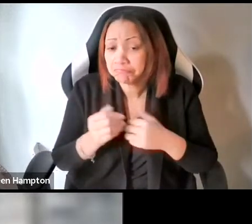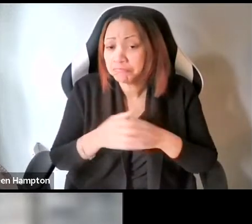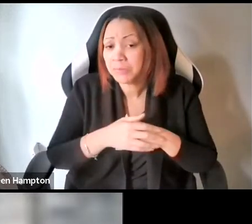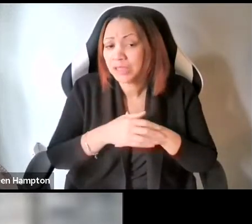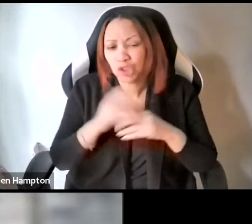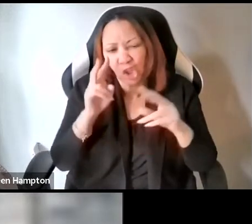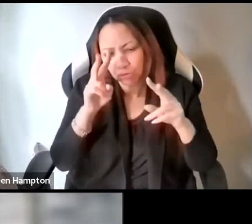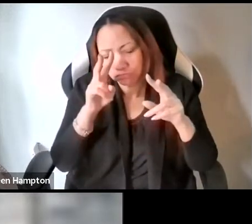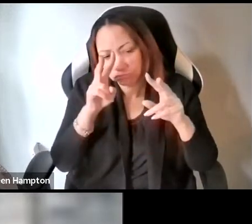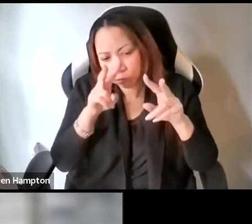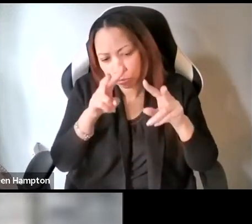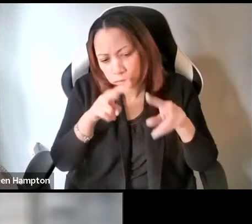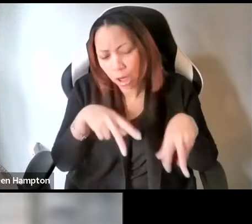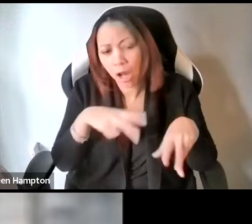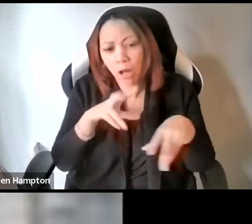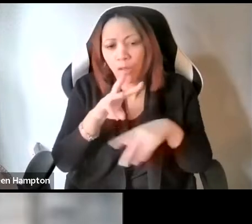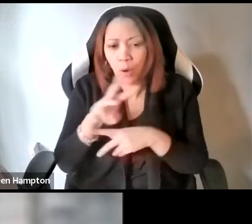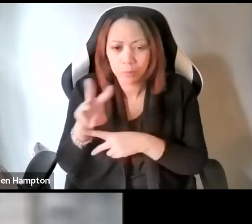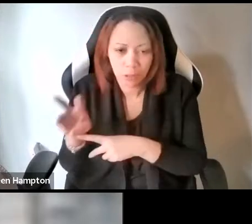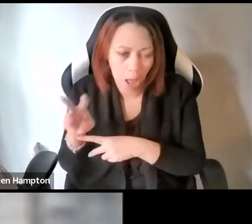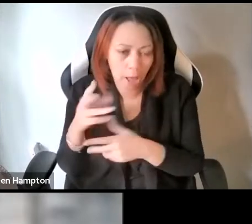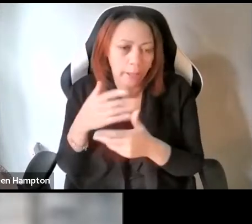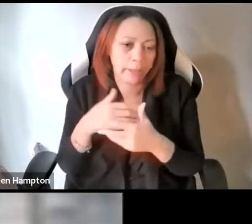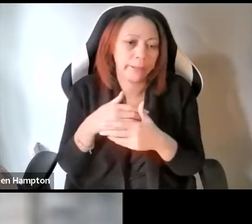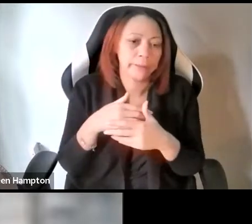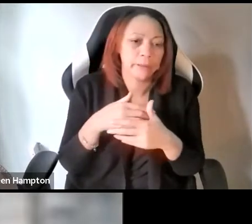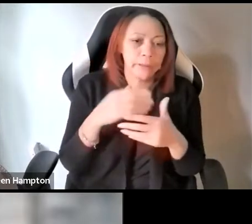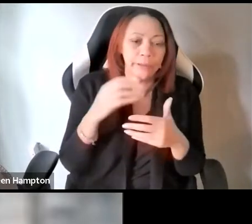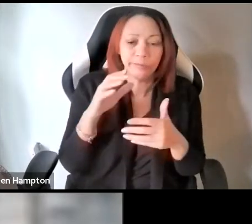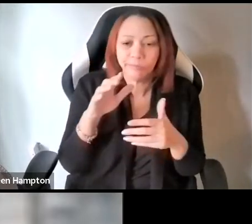a look at the website, explore the tool.